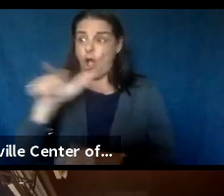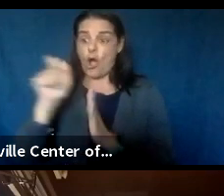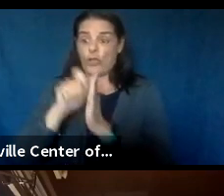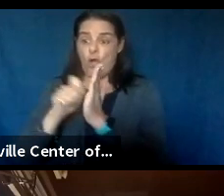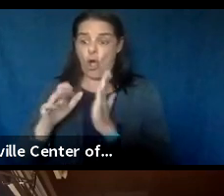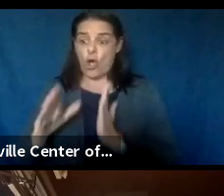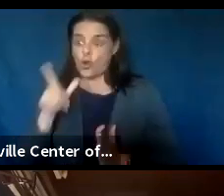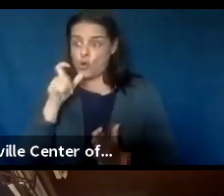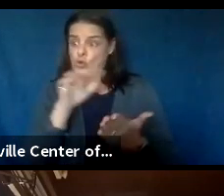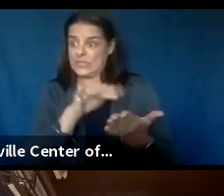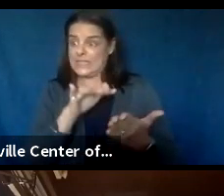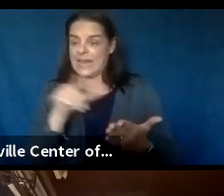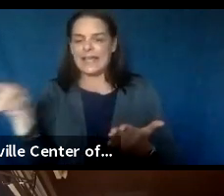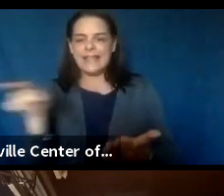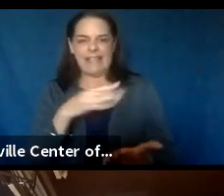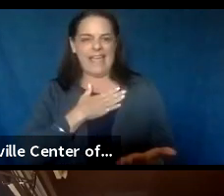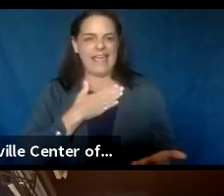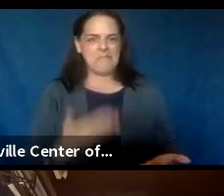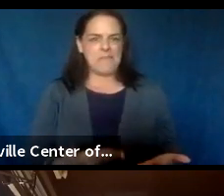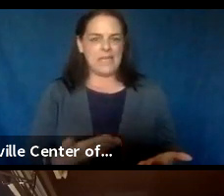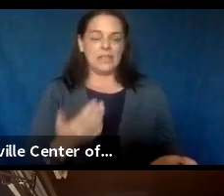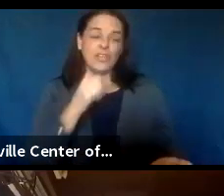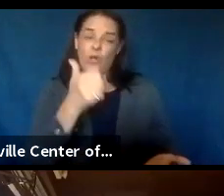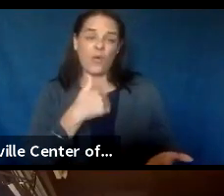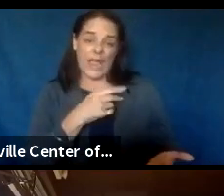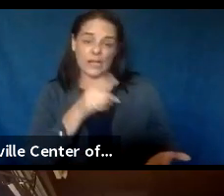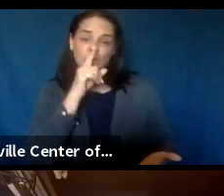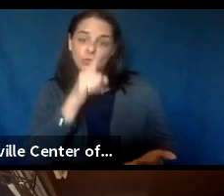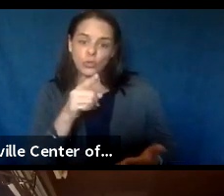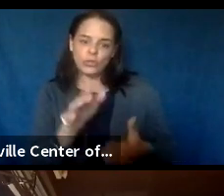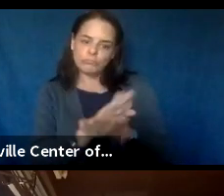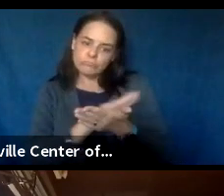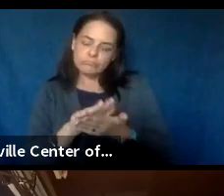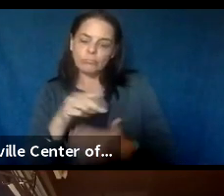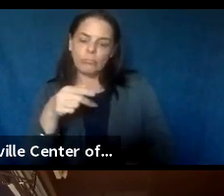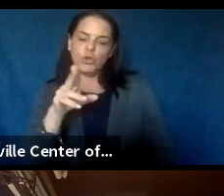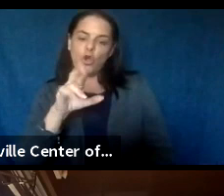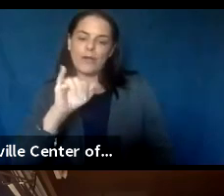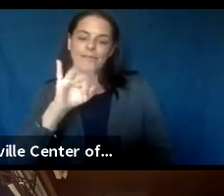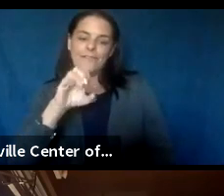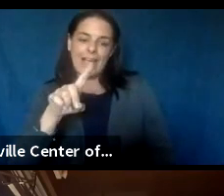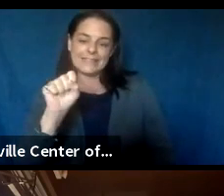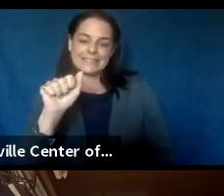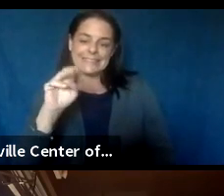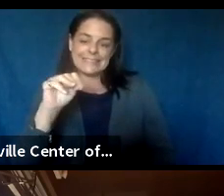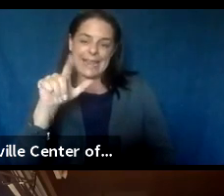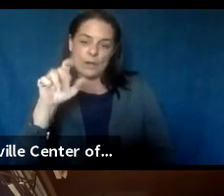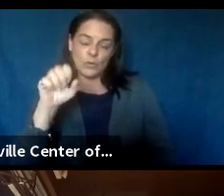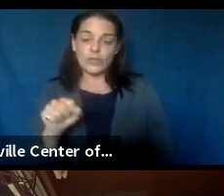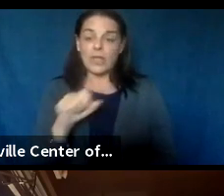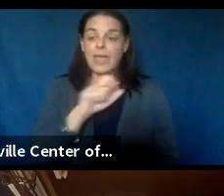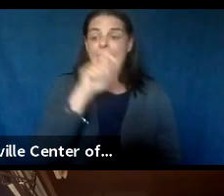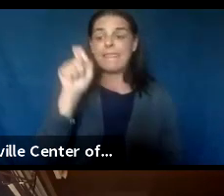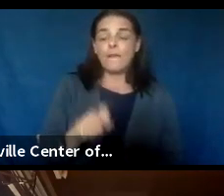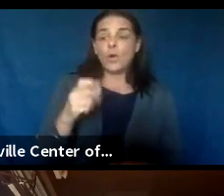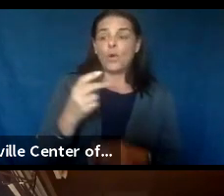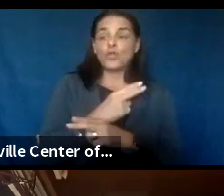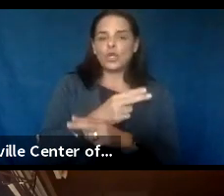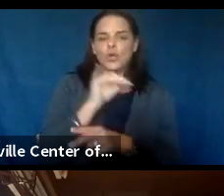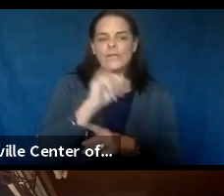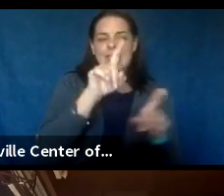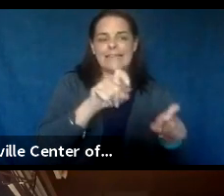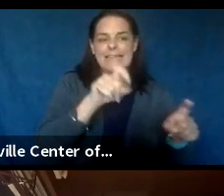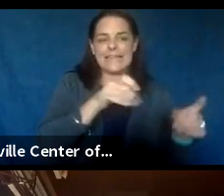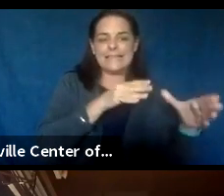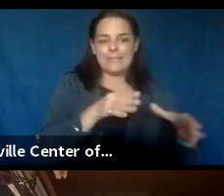has admitted they do not have truly purified samples. Therefore, the use of a questionable testing method is all the